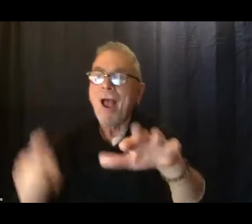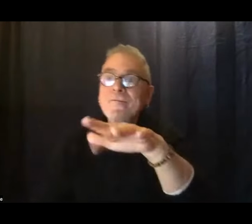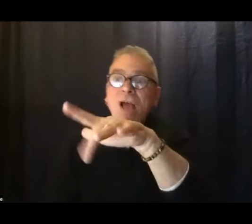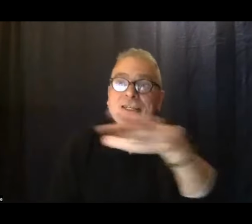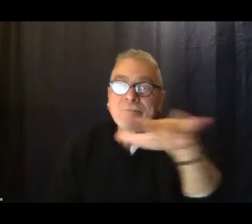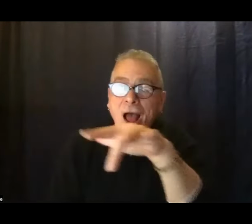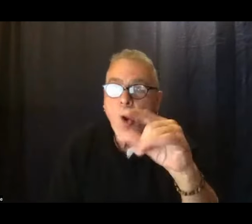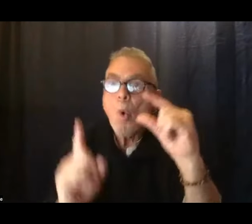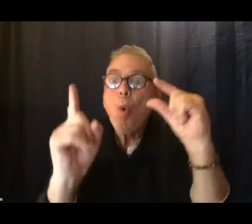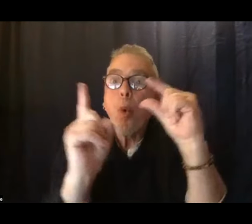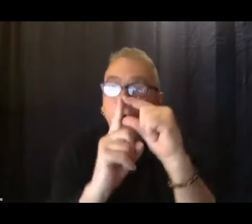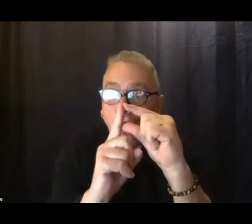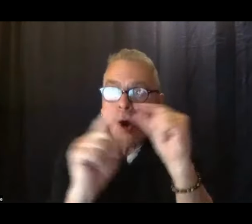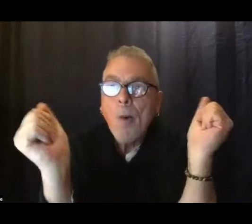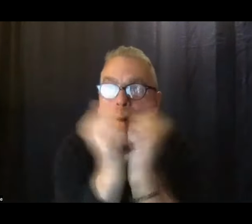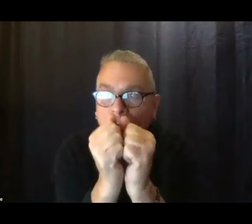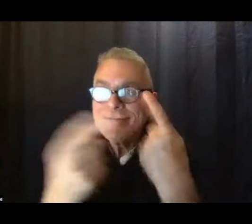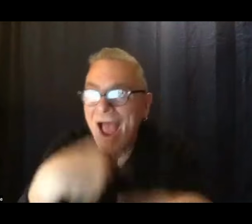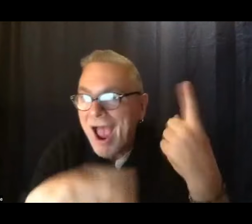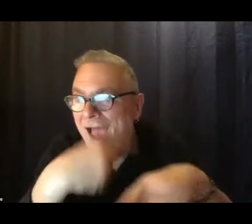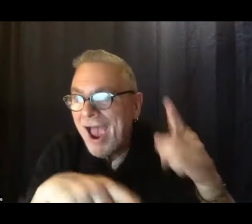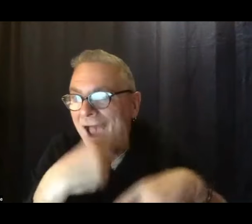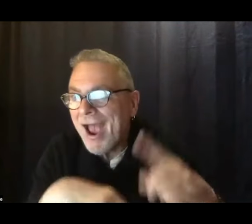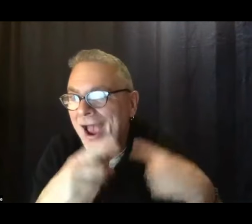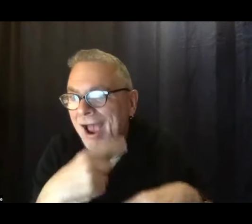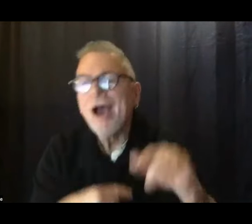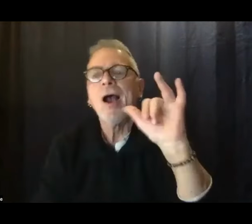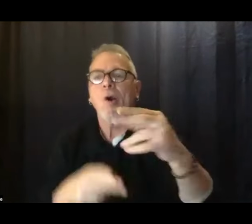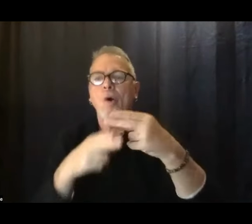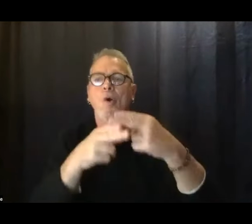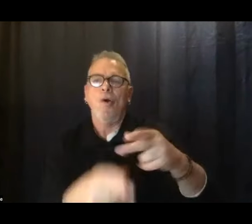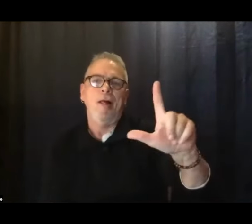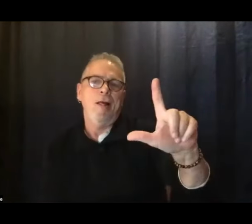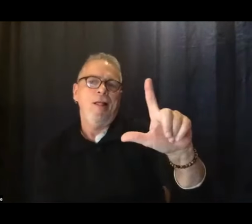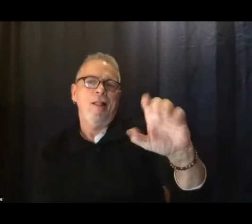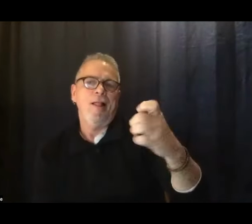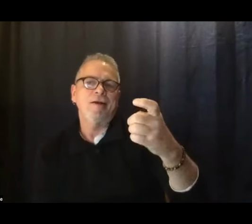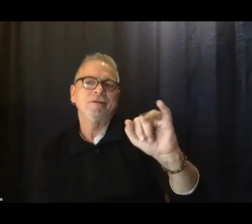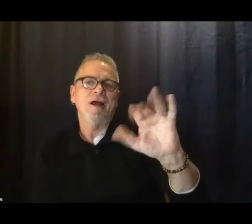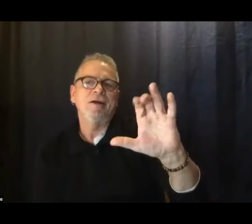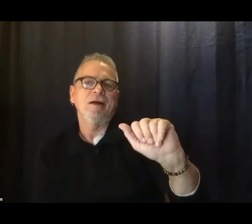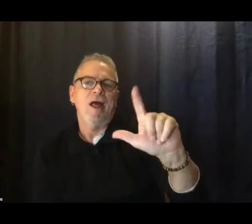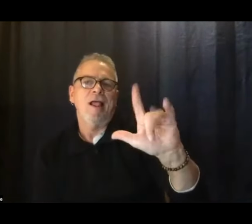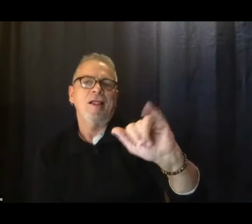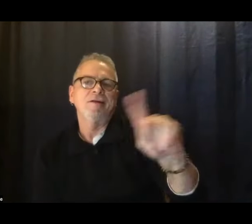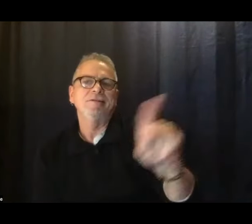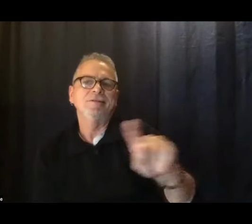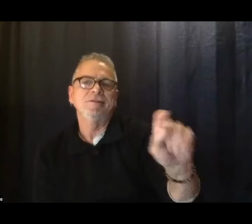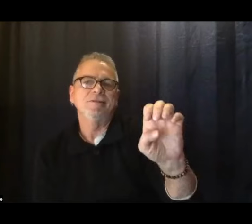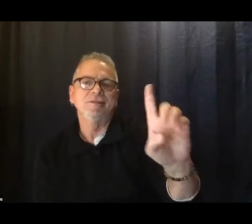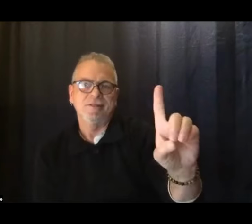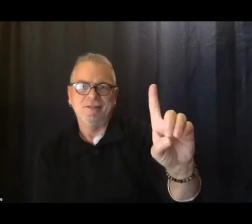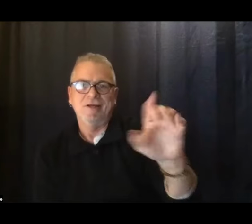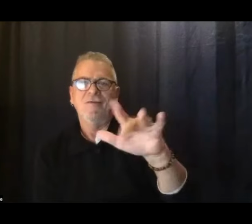Now, it's not just this as a sign. It includes a word with it, right? So that concept is called lexicalize, where